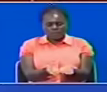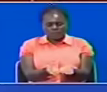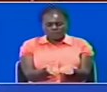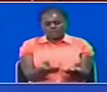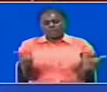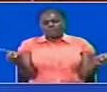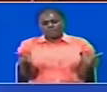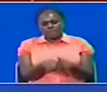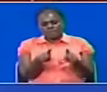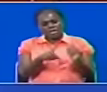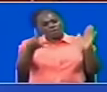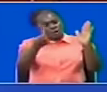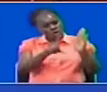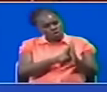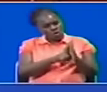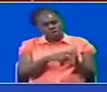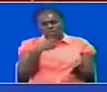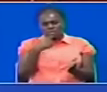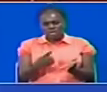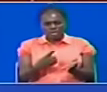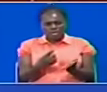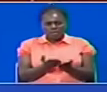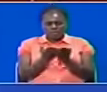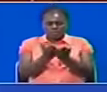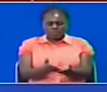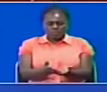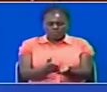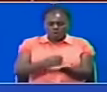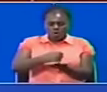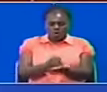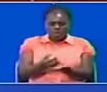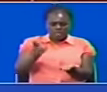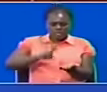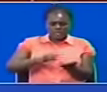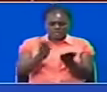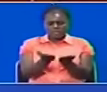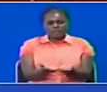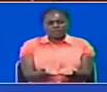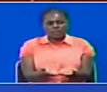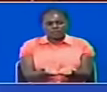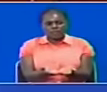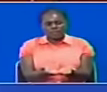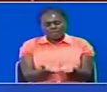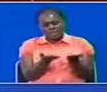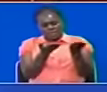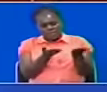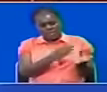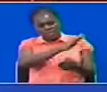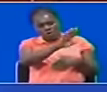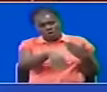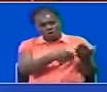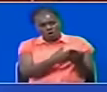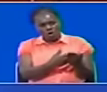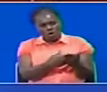It is required, again, that there is availed time for the audit of the register. Okay. My Lord, these are all